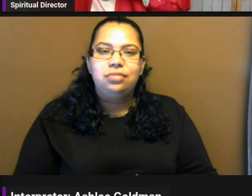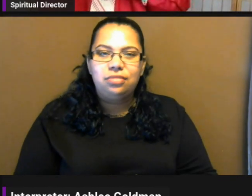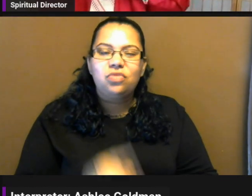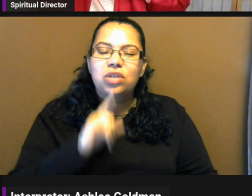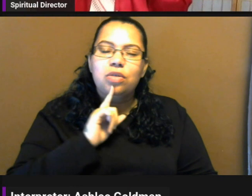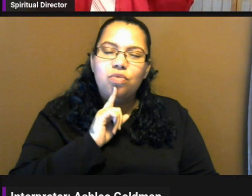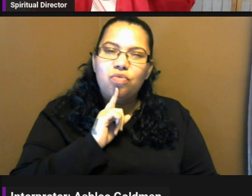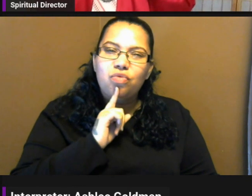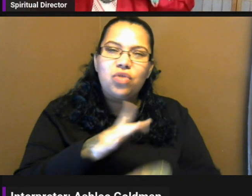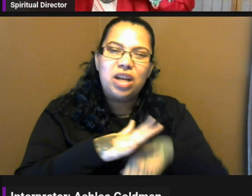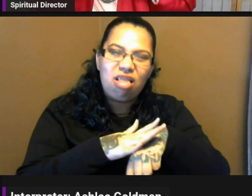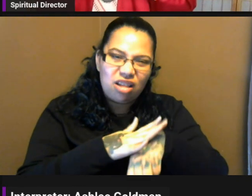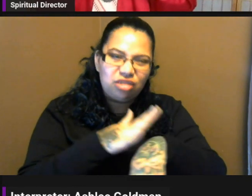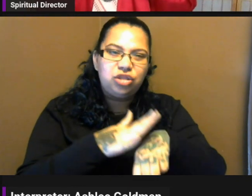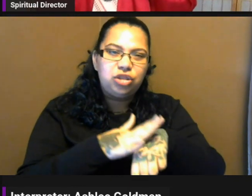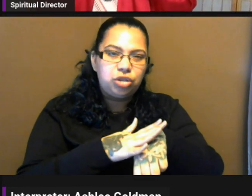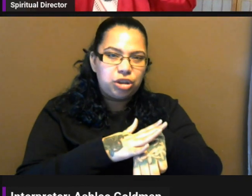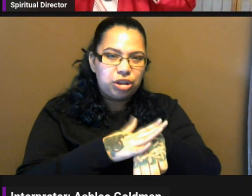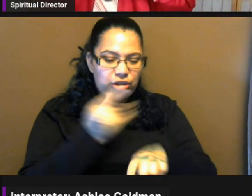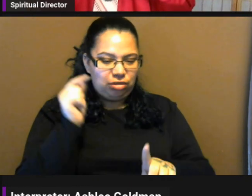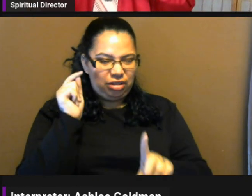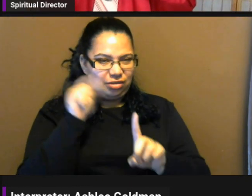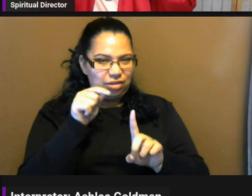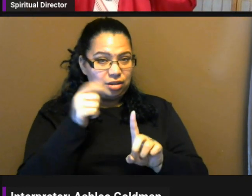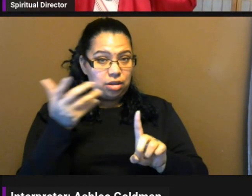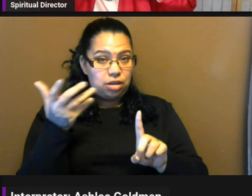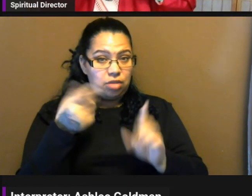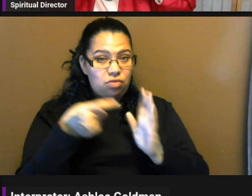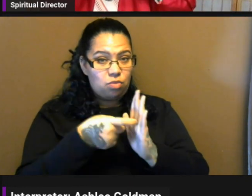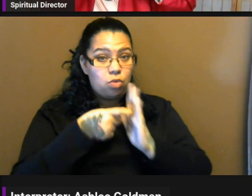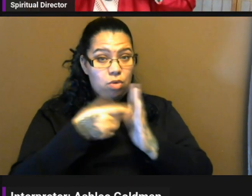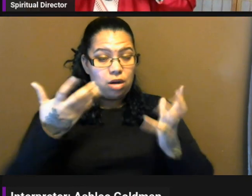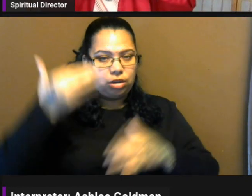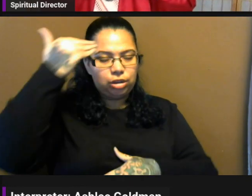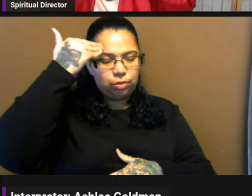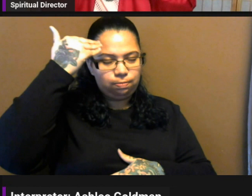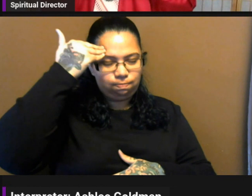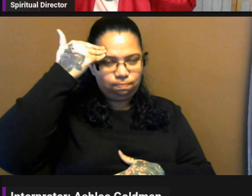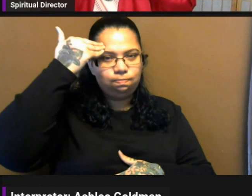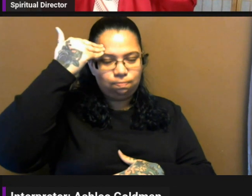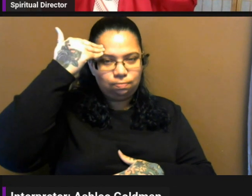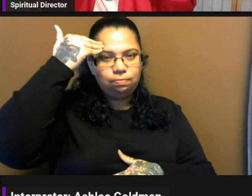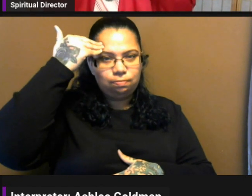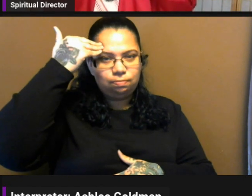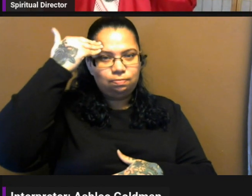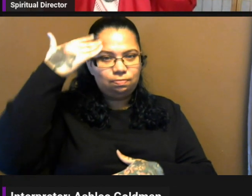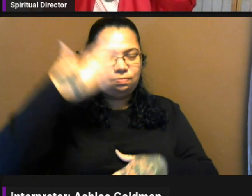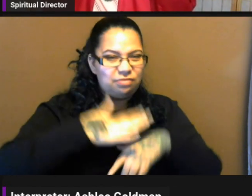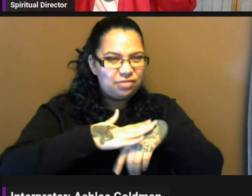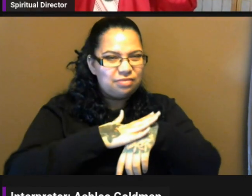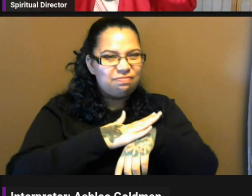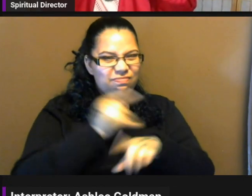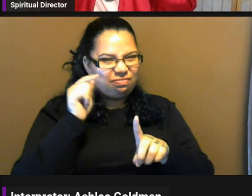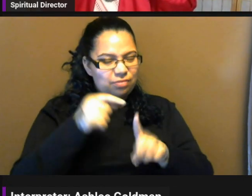At its core, gentleness requires awareness. It